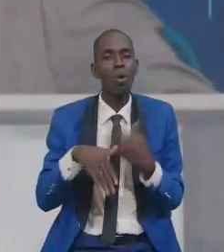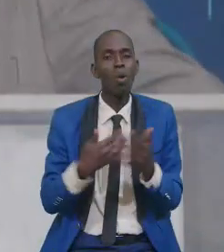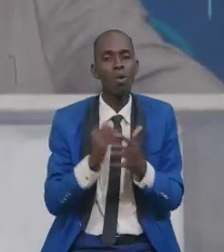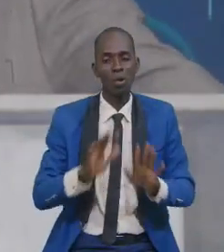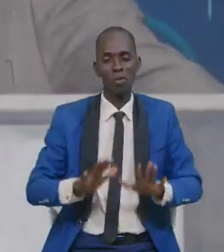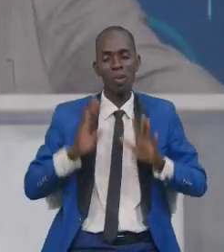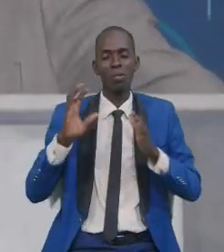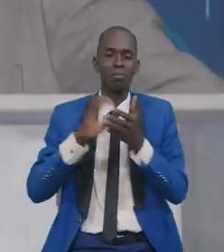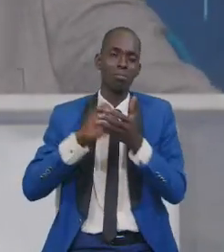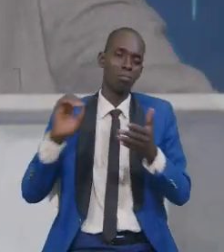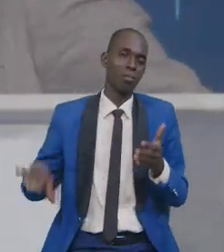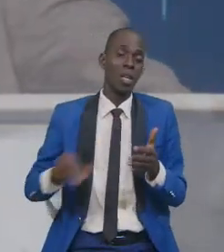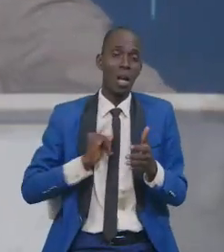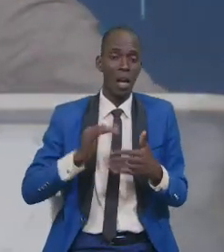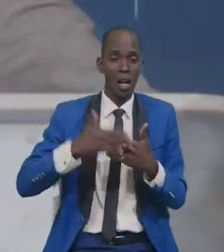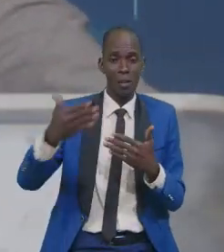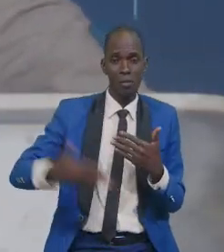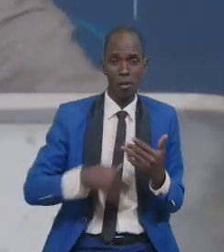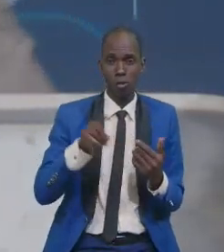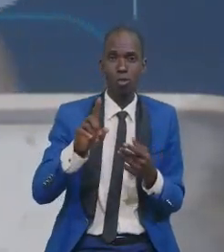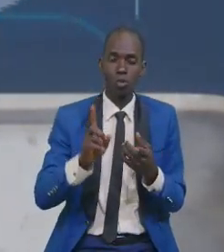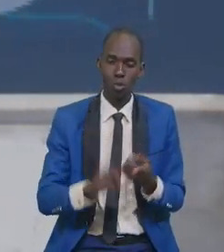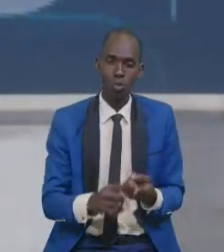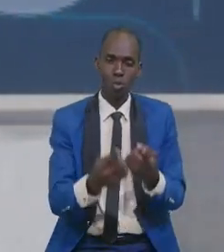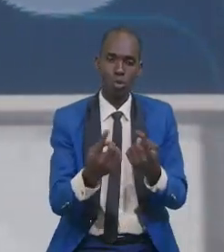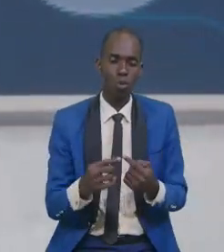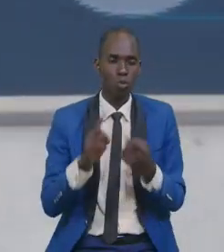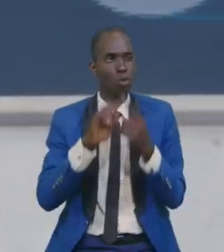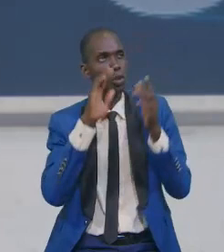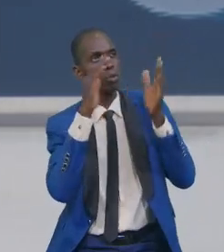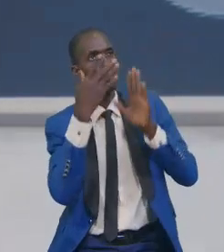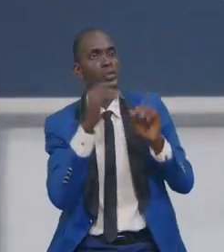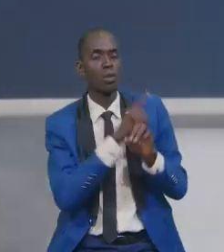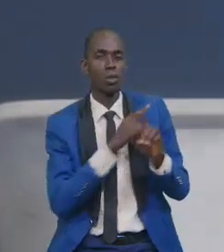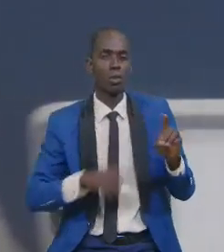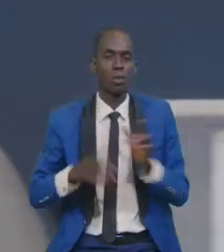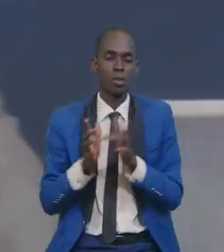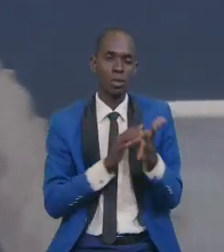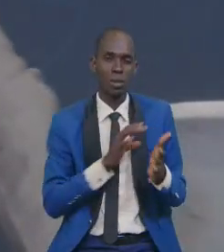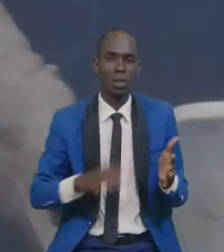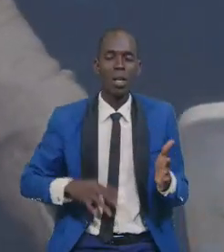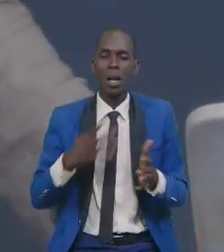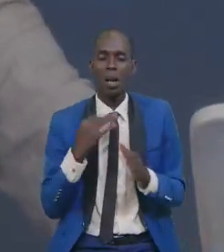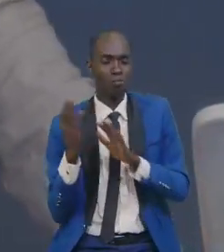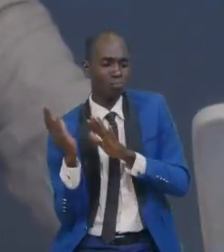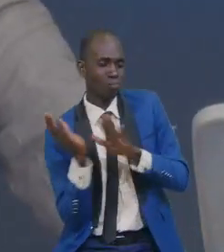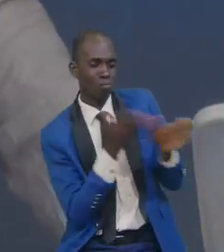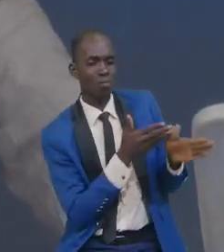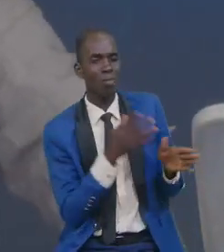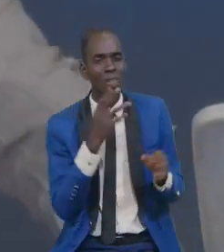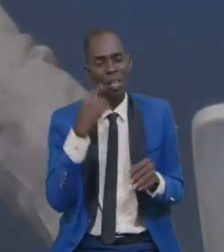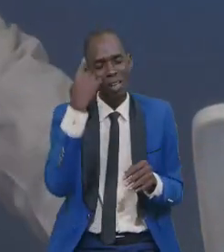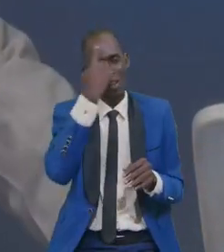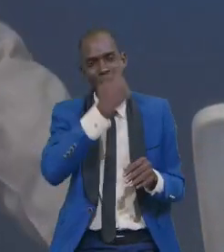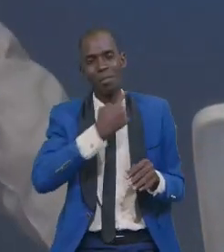look away from the angry faces that threaten you, and look away and block your